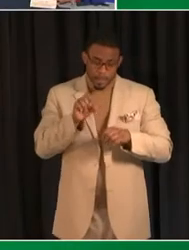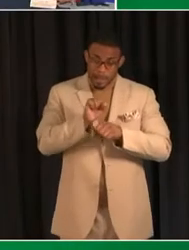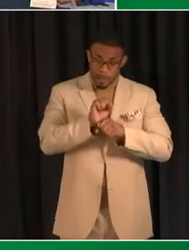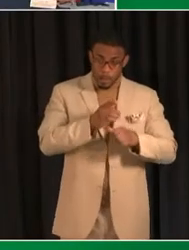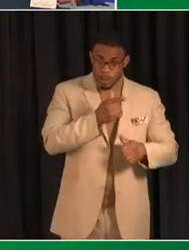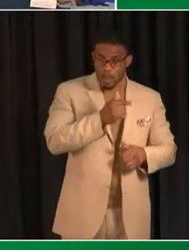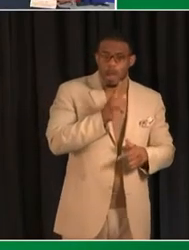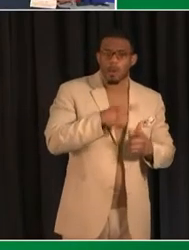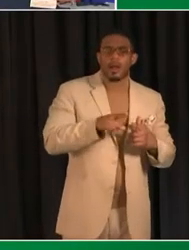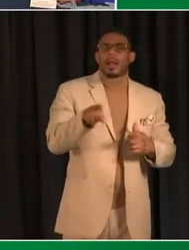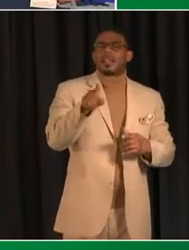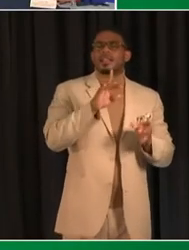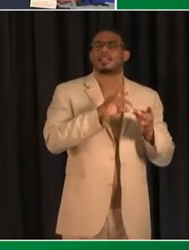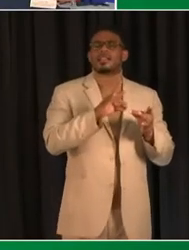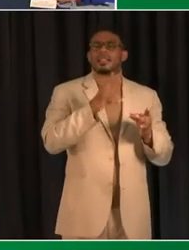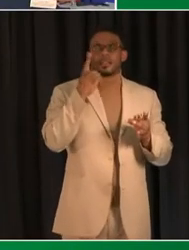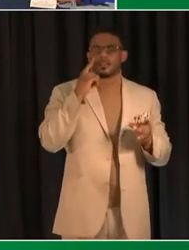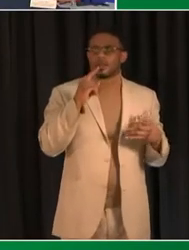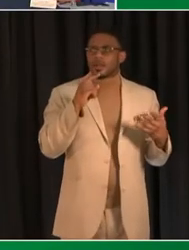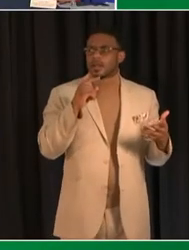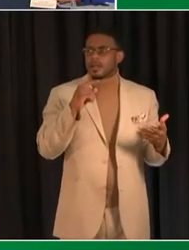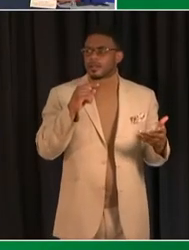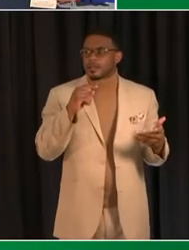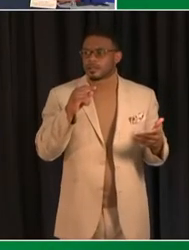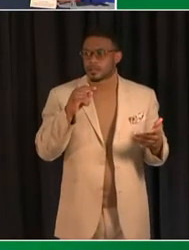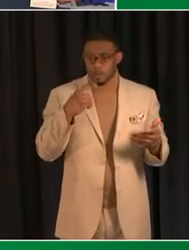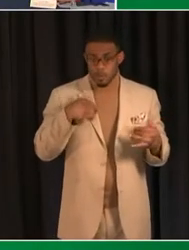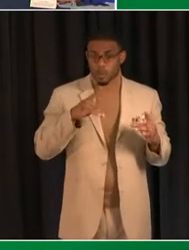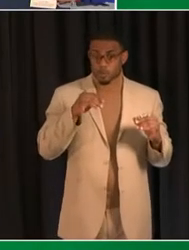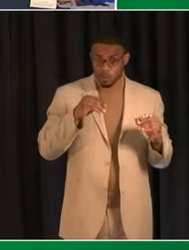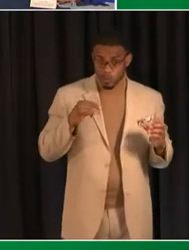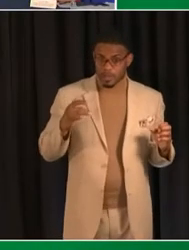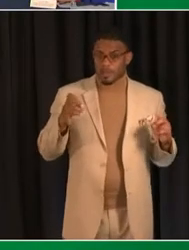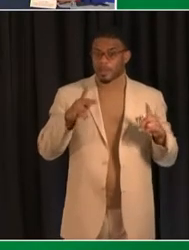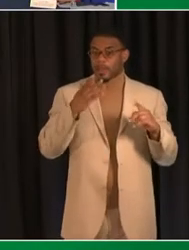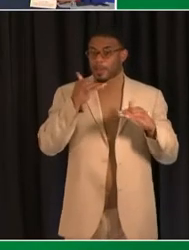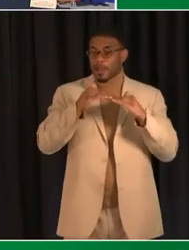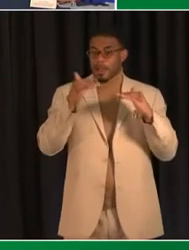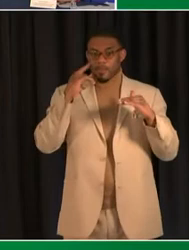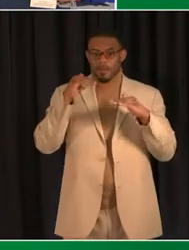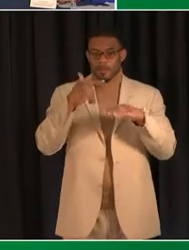talked to the employers. What are they seeing in terms of when we do get